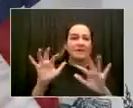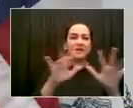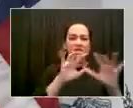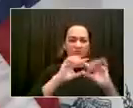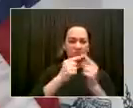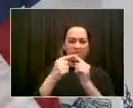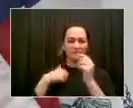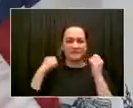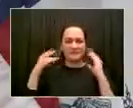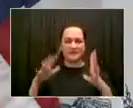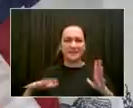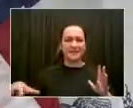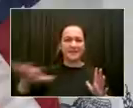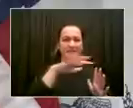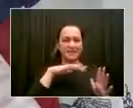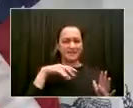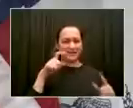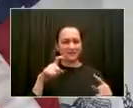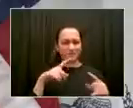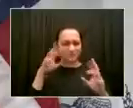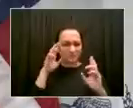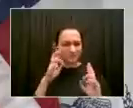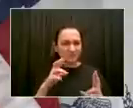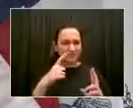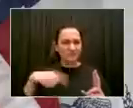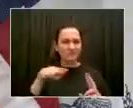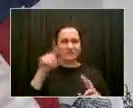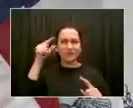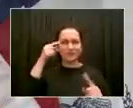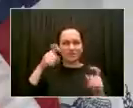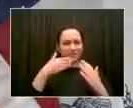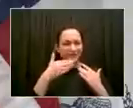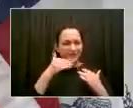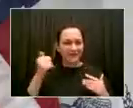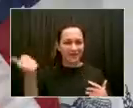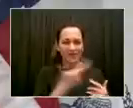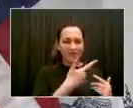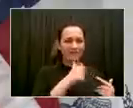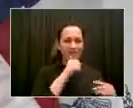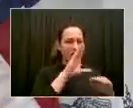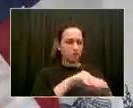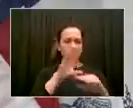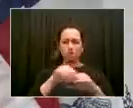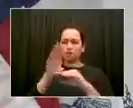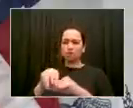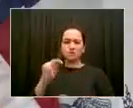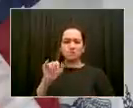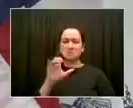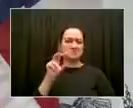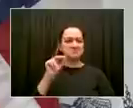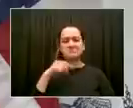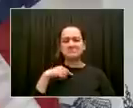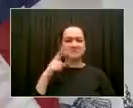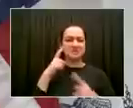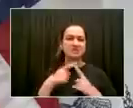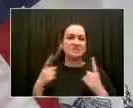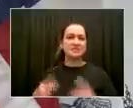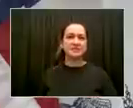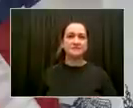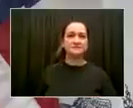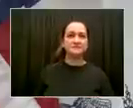a great city. When you look at the jobs coming back, when you look at all the folks who are saying, we're doubling down, we're committed to New York